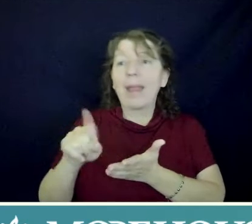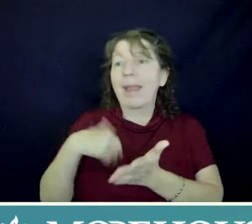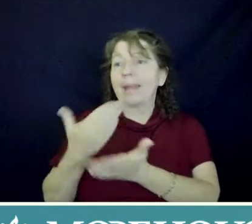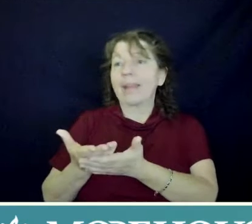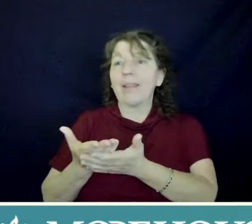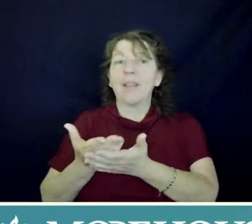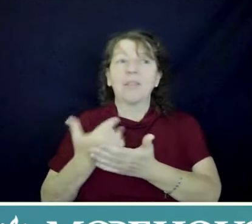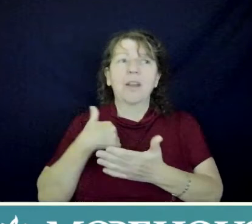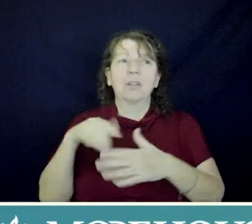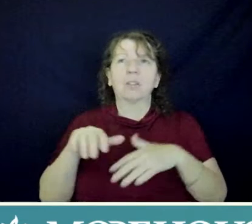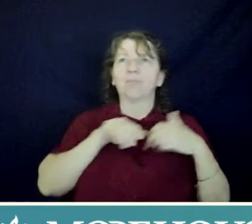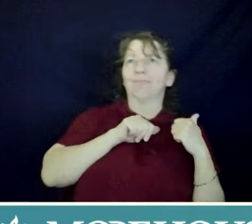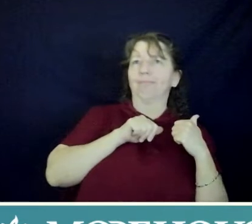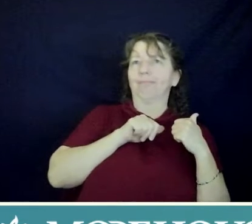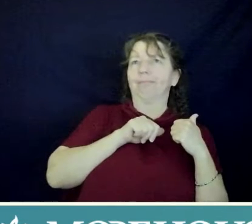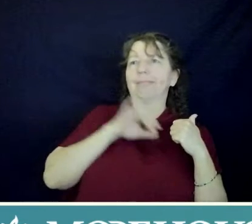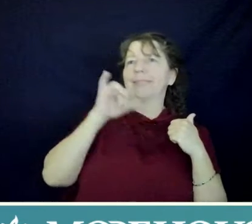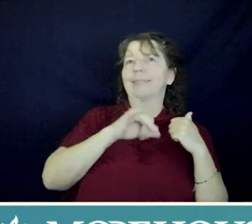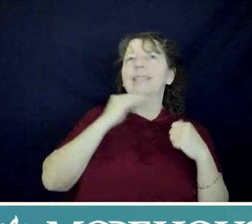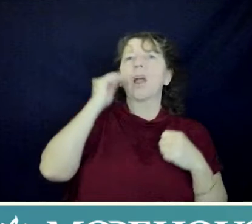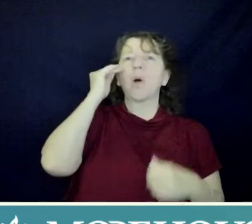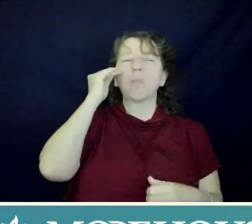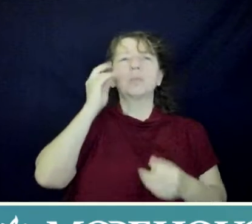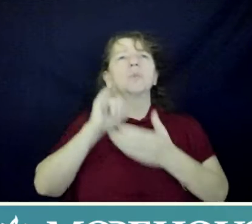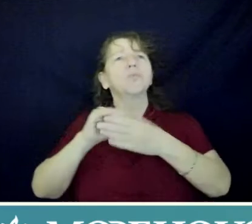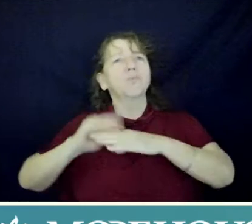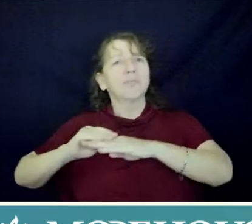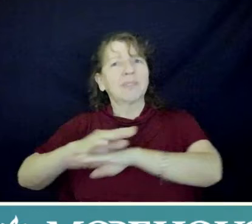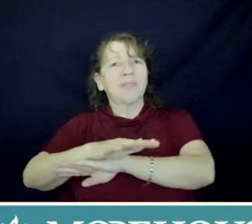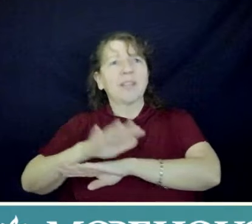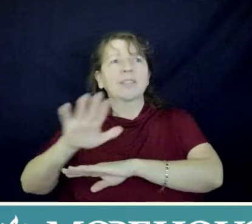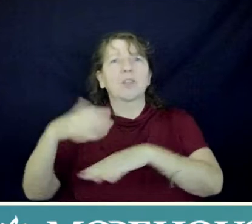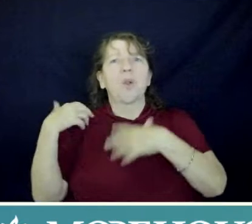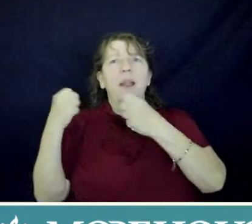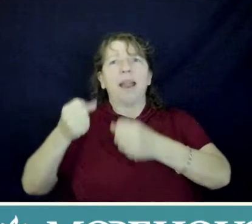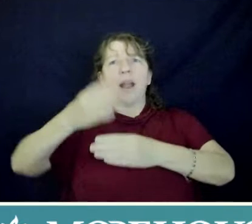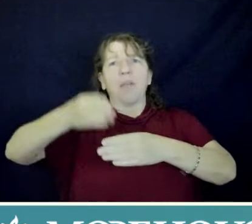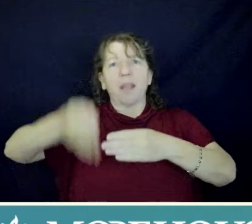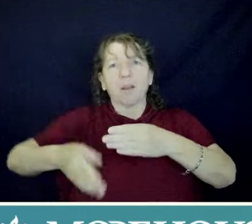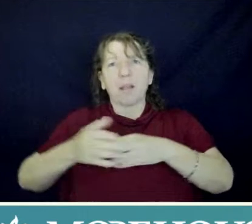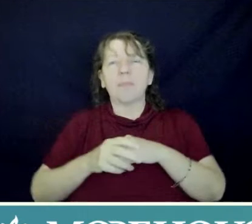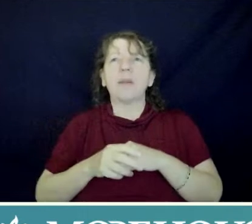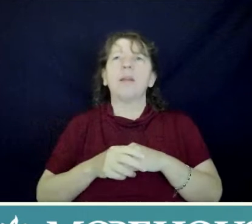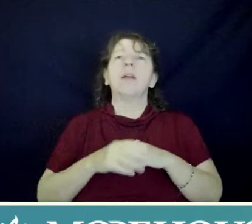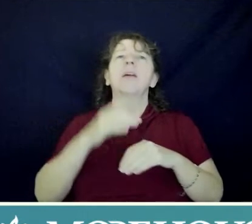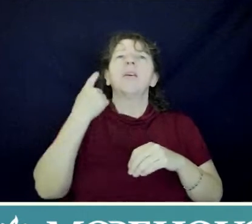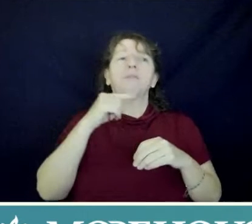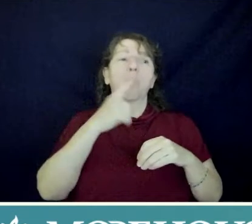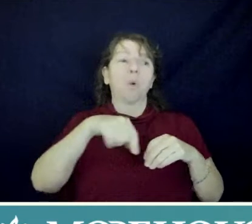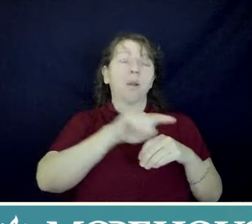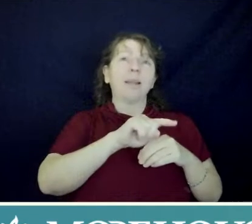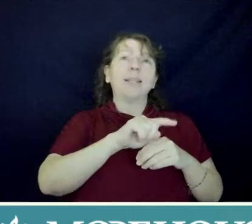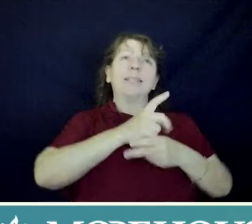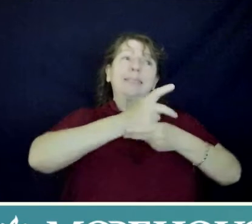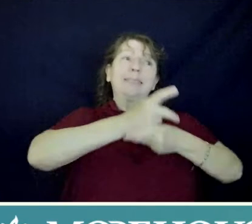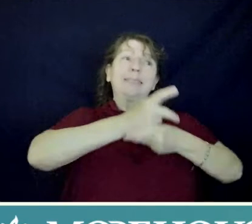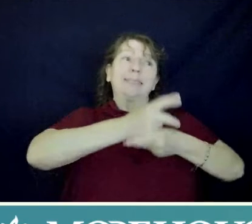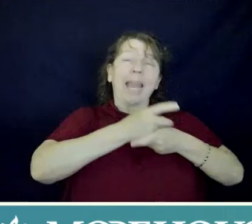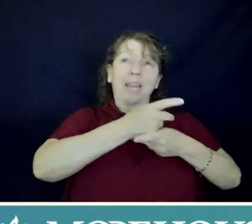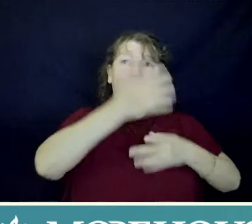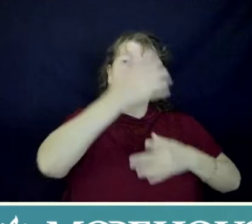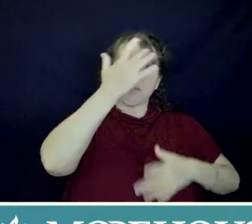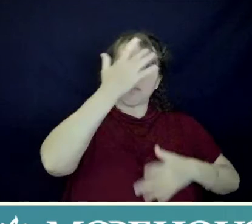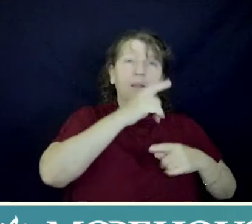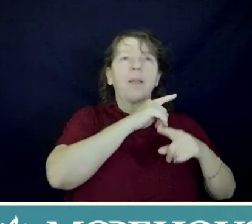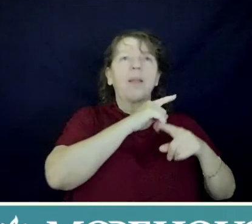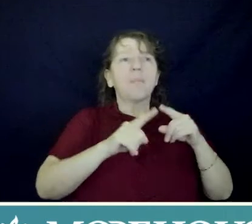an impact on their health outcomes in terms of achieving viral load suppression, but also having their other health needs attended to.